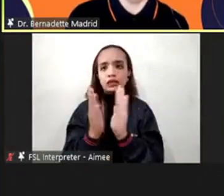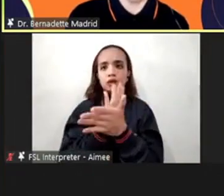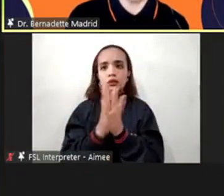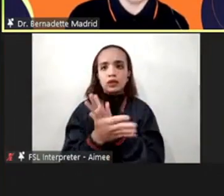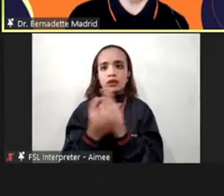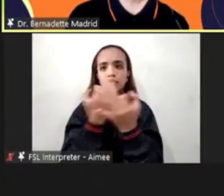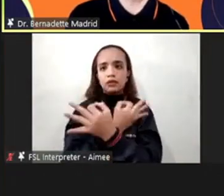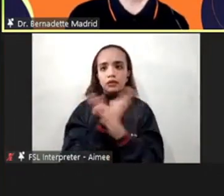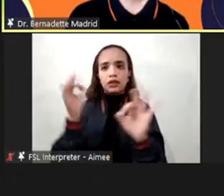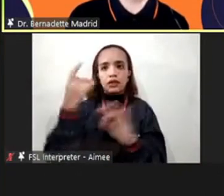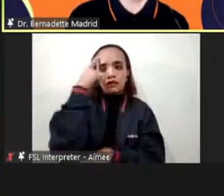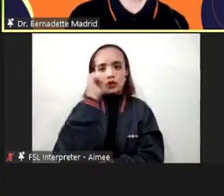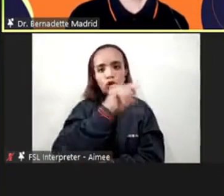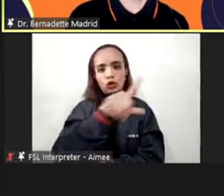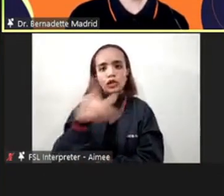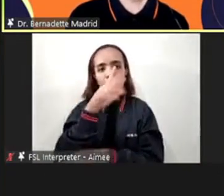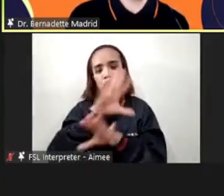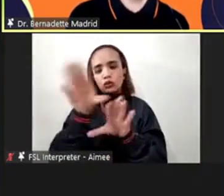including patients.